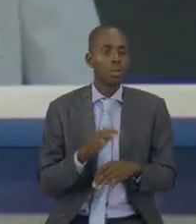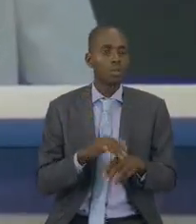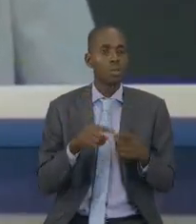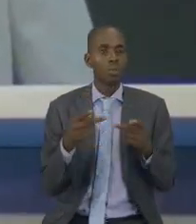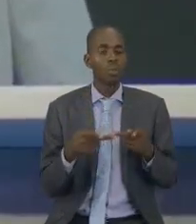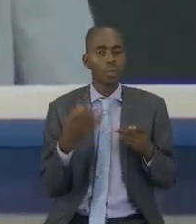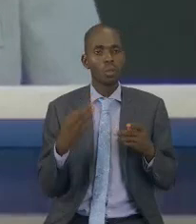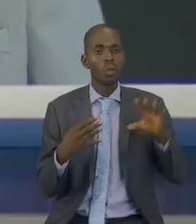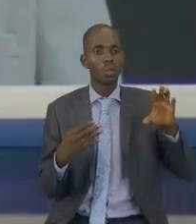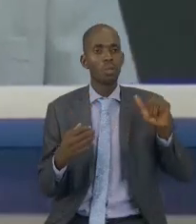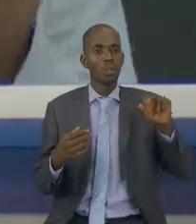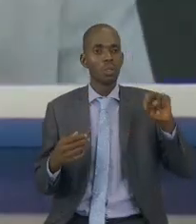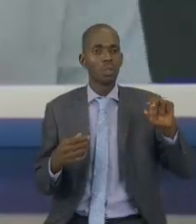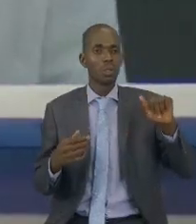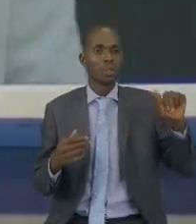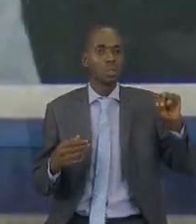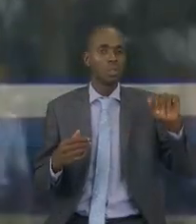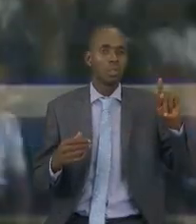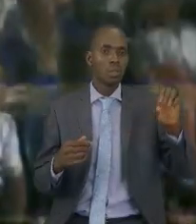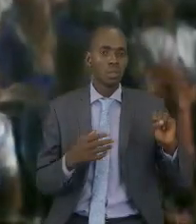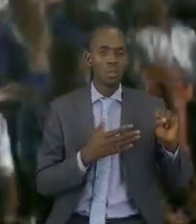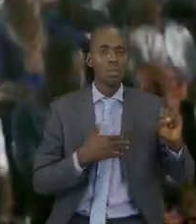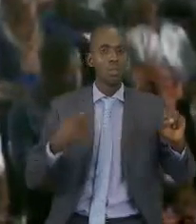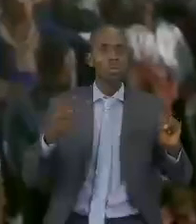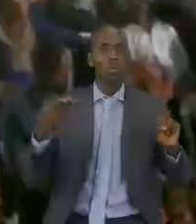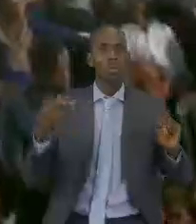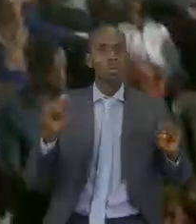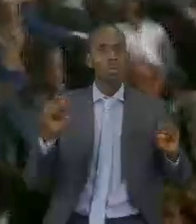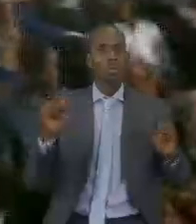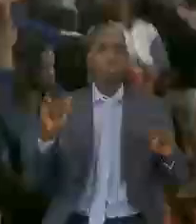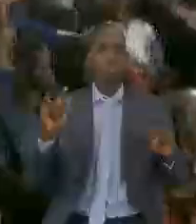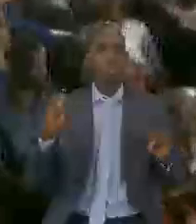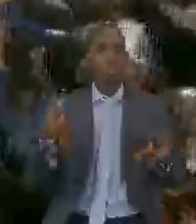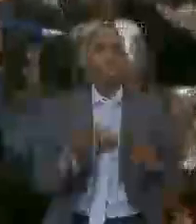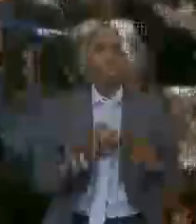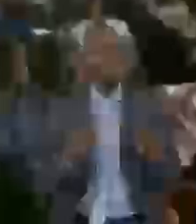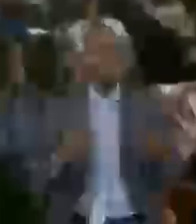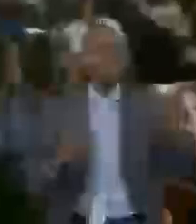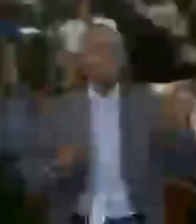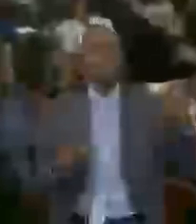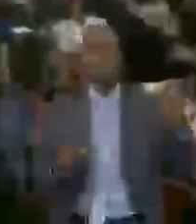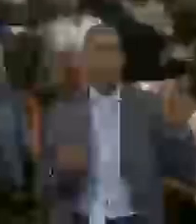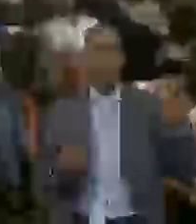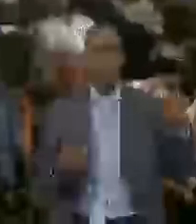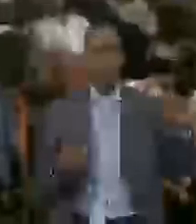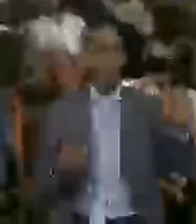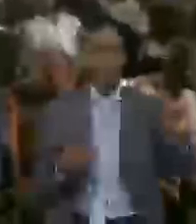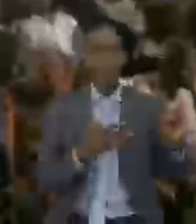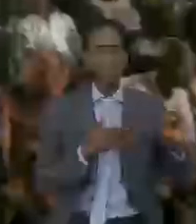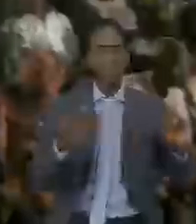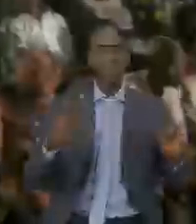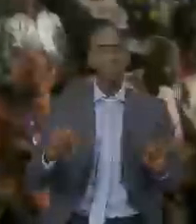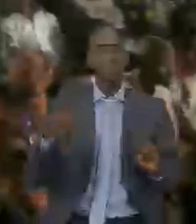Hittites and the Canaanites and the Amorites and the Perizzites and